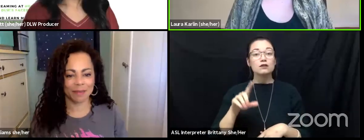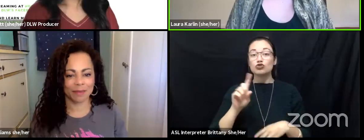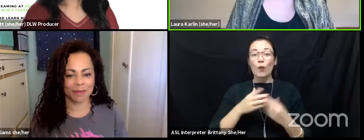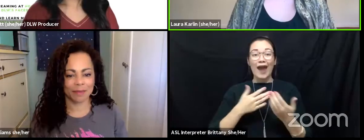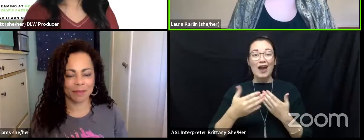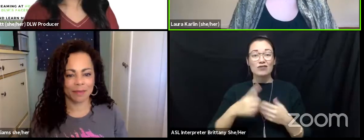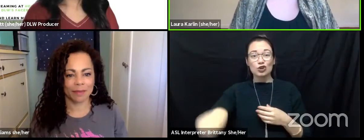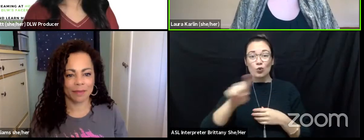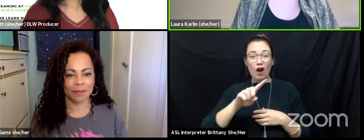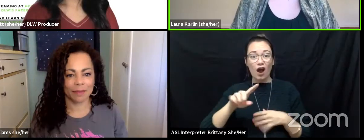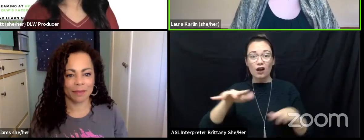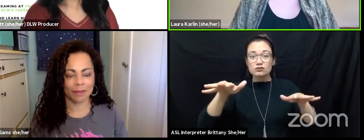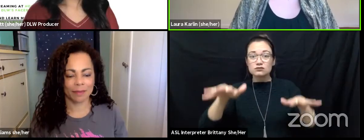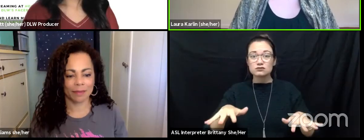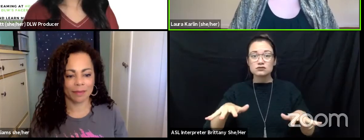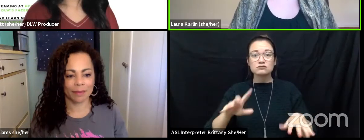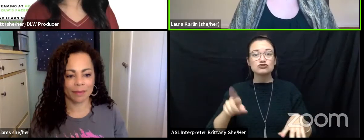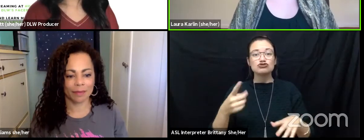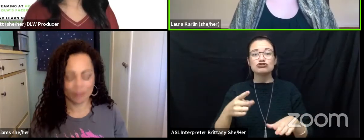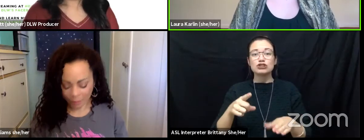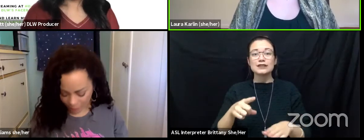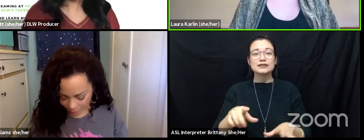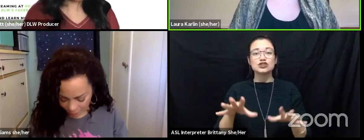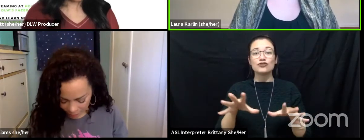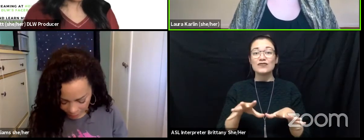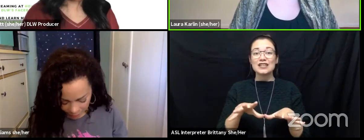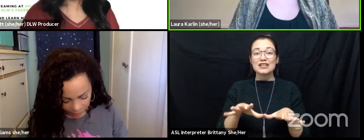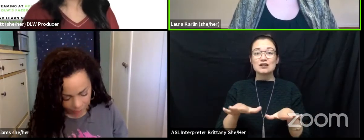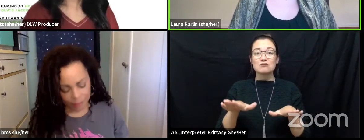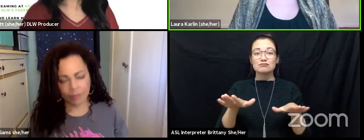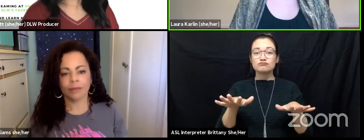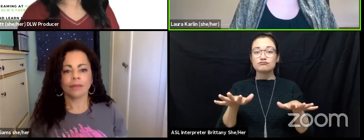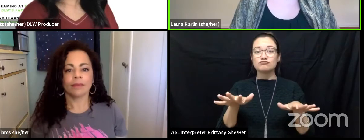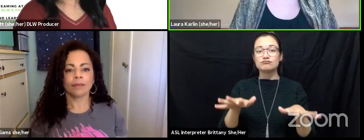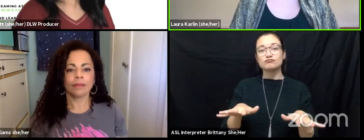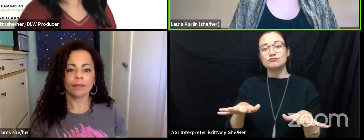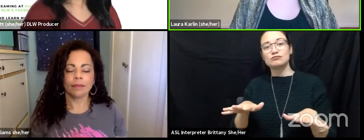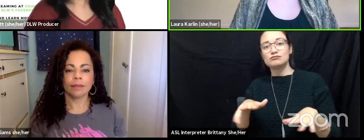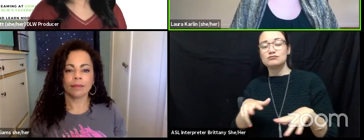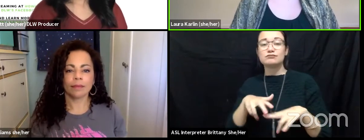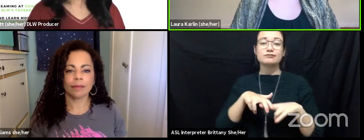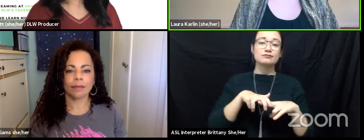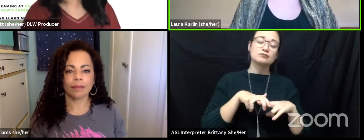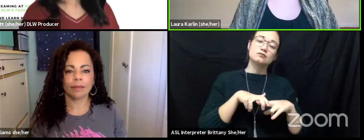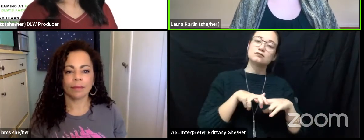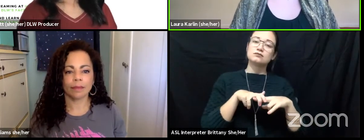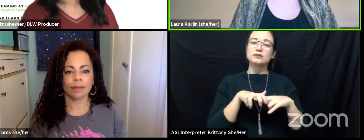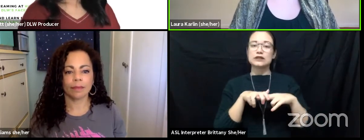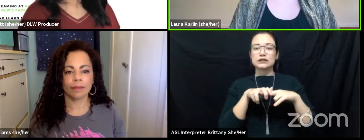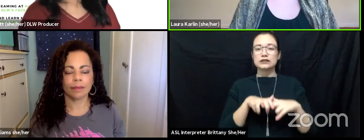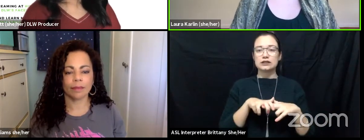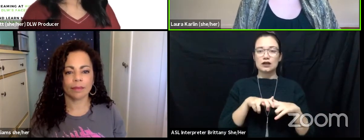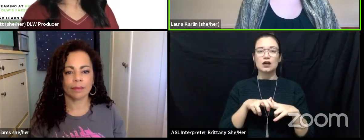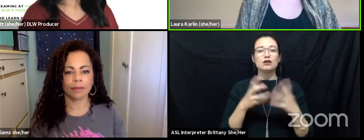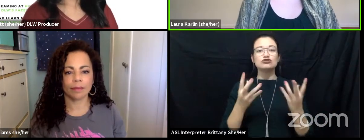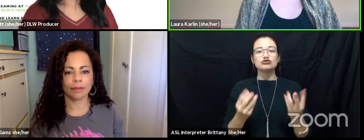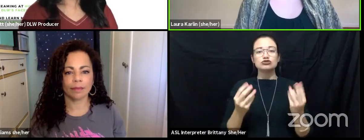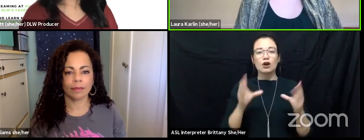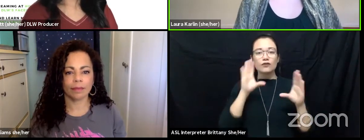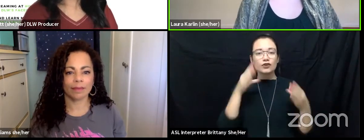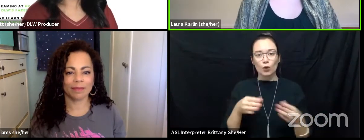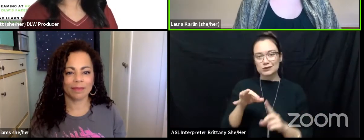just plant your feet into the floor or your sits bones into the chair. take a moment, soften your focus, unless you're